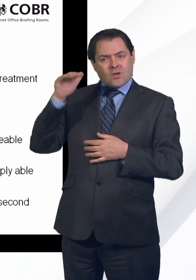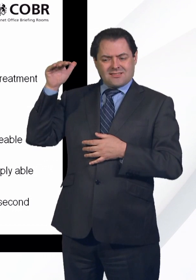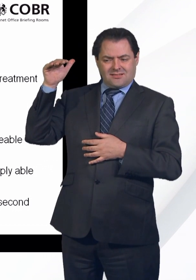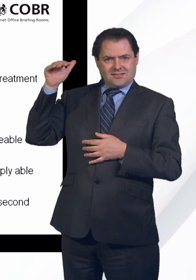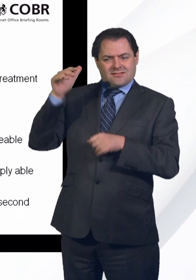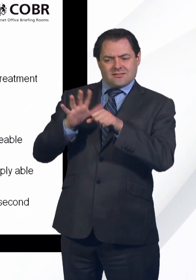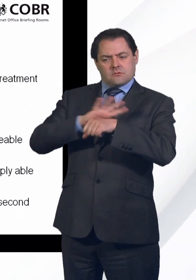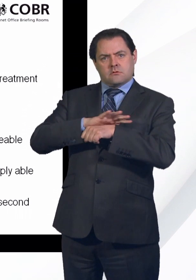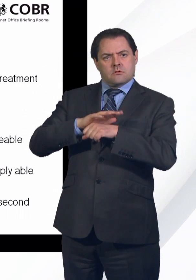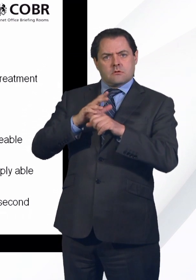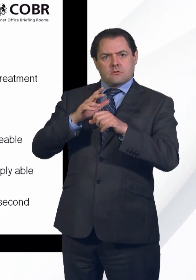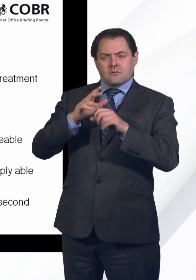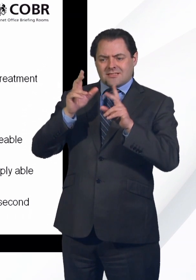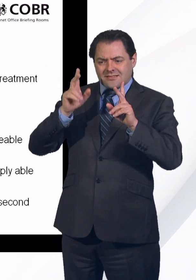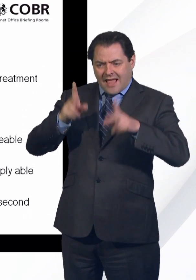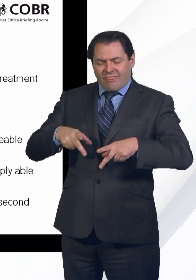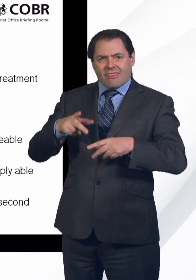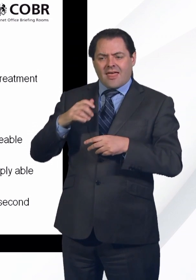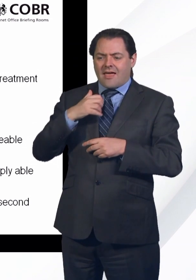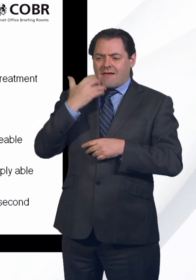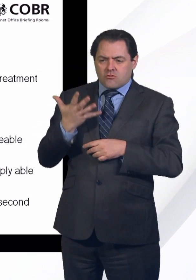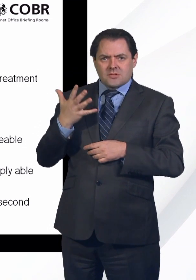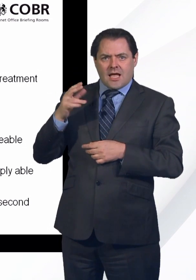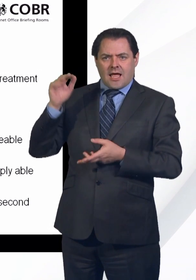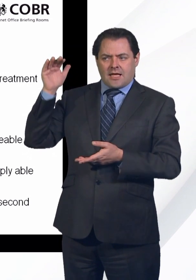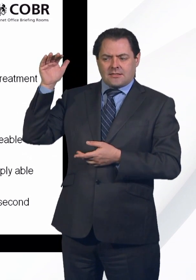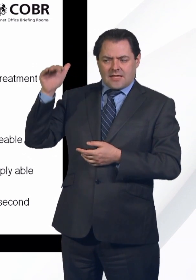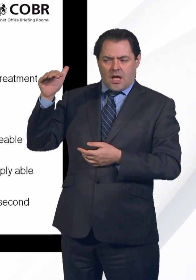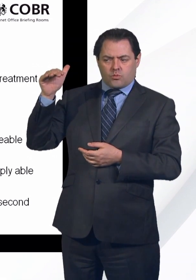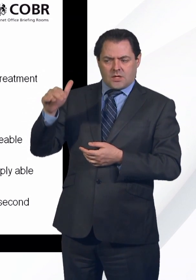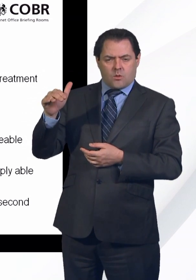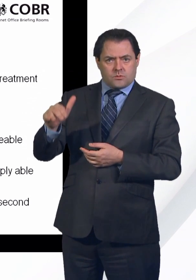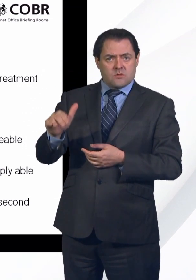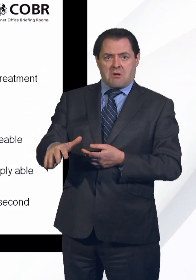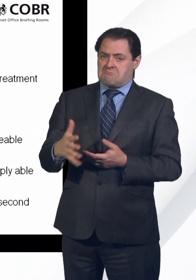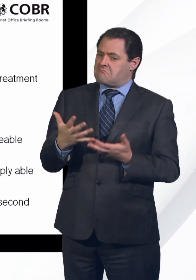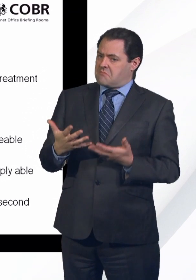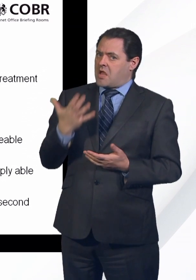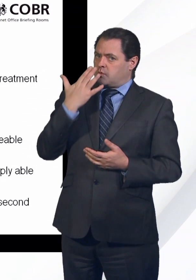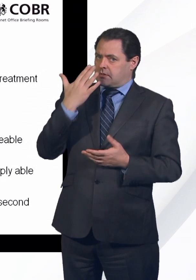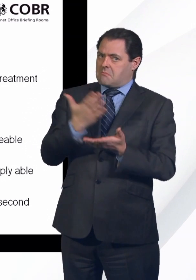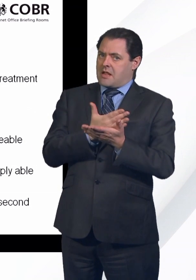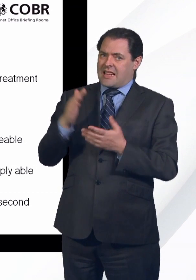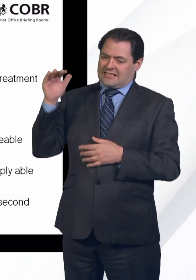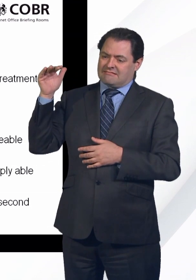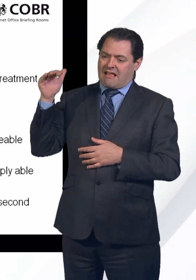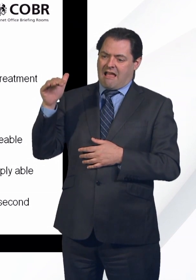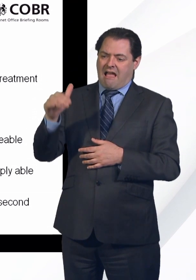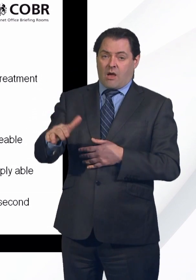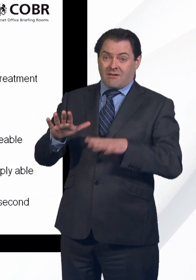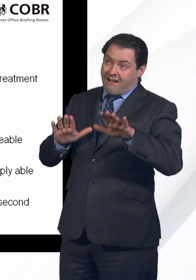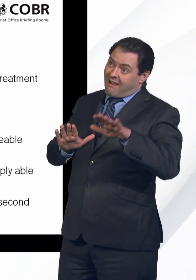consistent fall in daily deaths from coronavirus, and it is now very clear in the data that we are past the